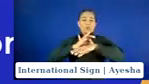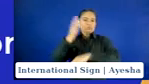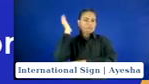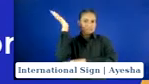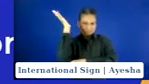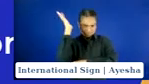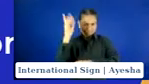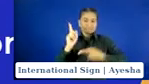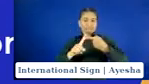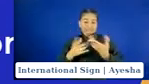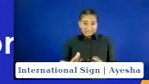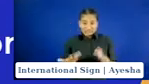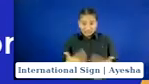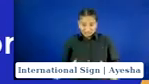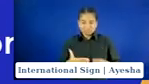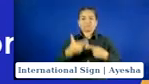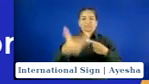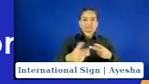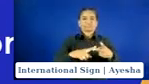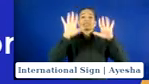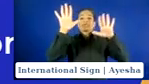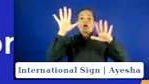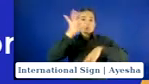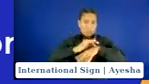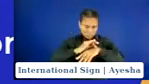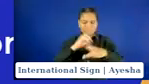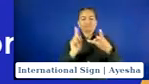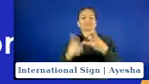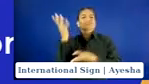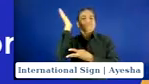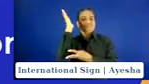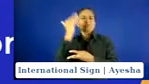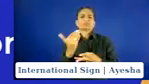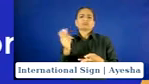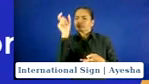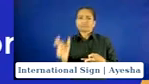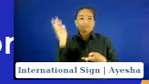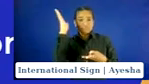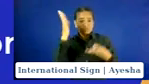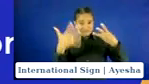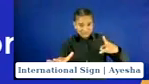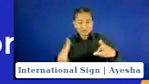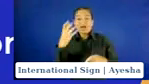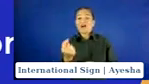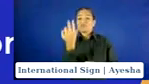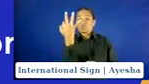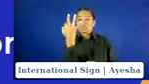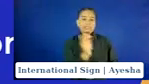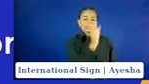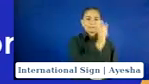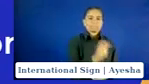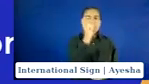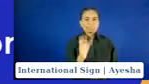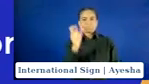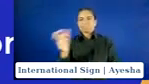speaker shortly. After that, we have 3 presentations to be made, one from Mozambique,